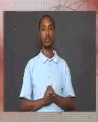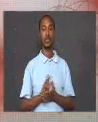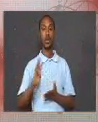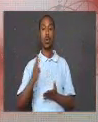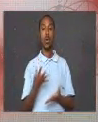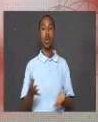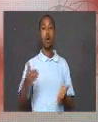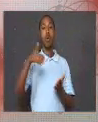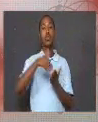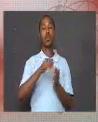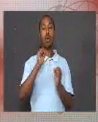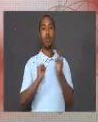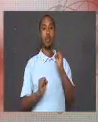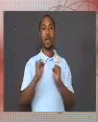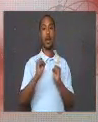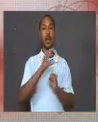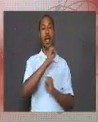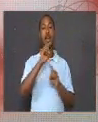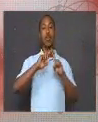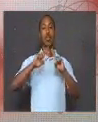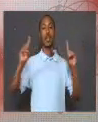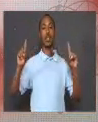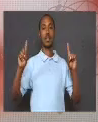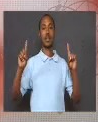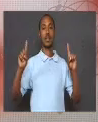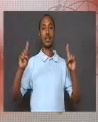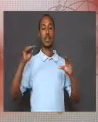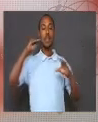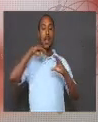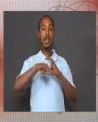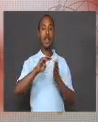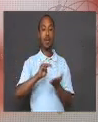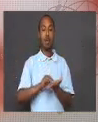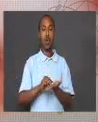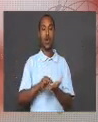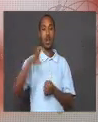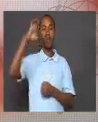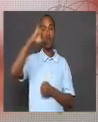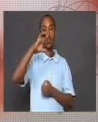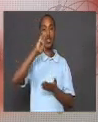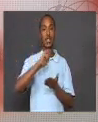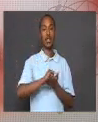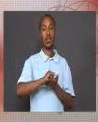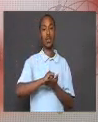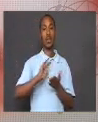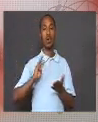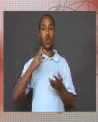We will also compare and contrast the intermolecular forces that we have